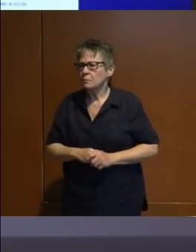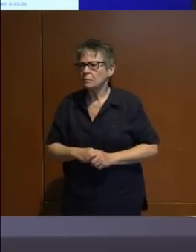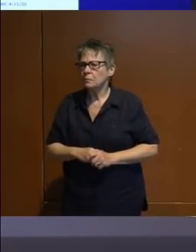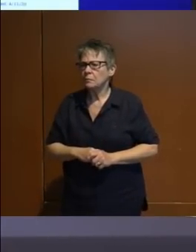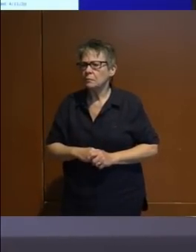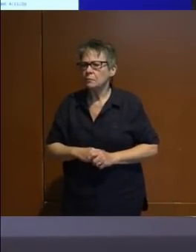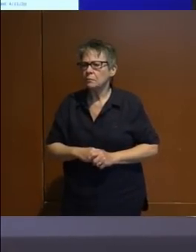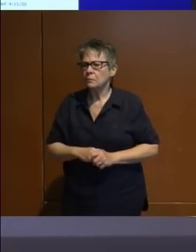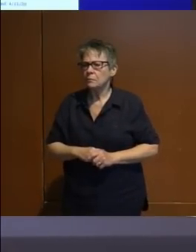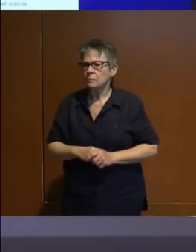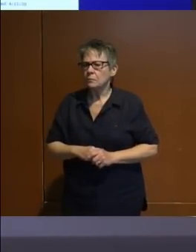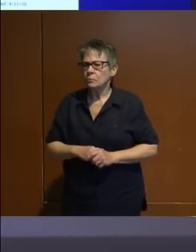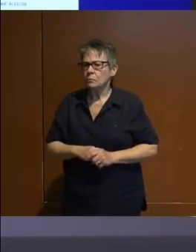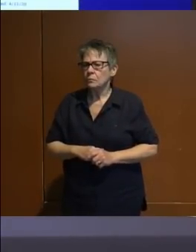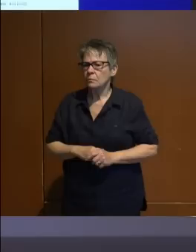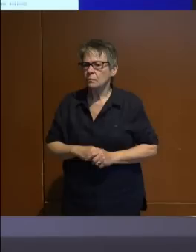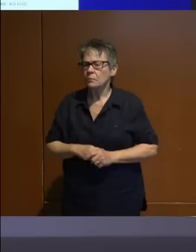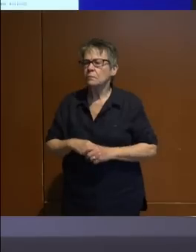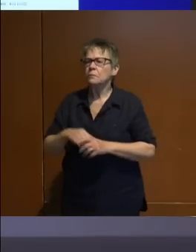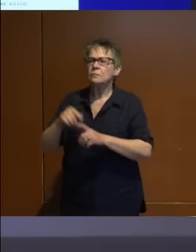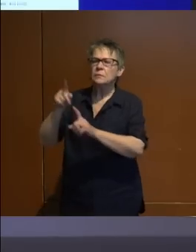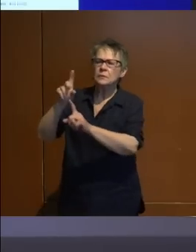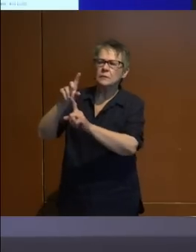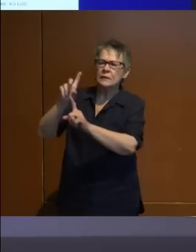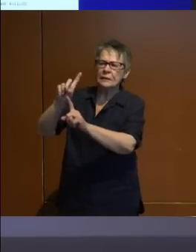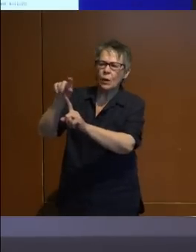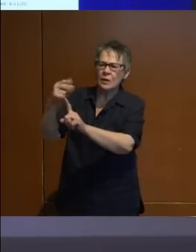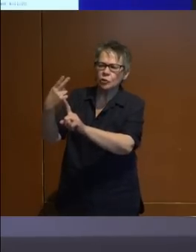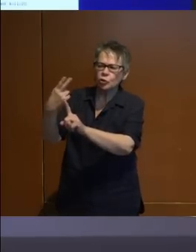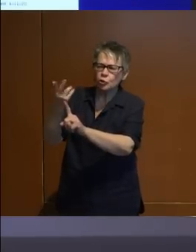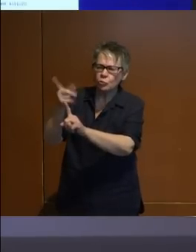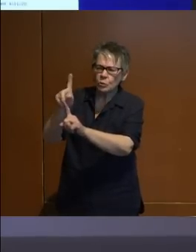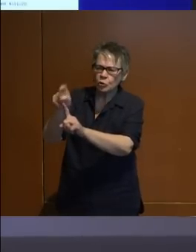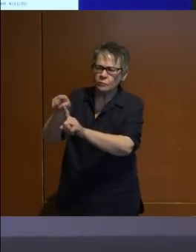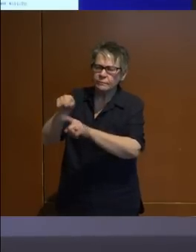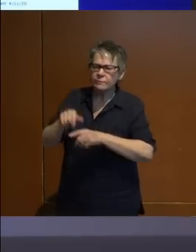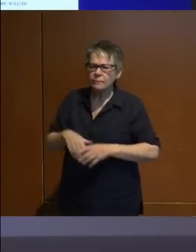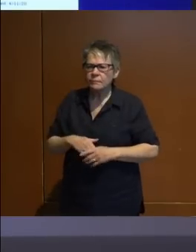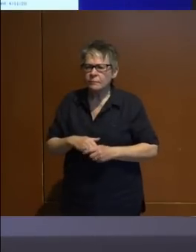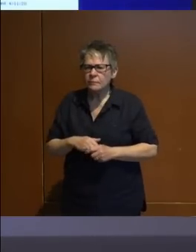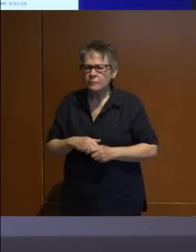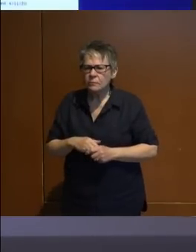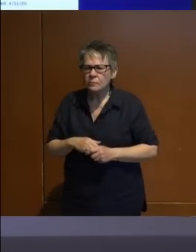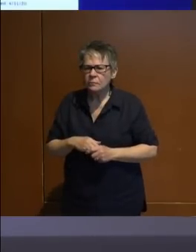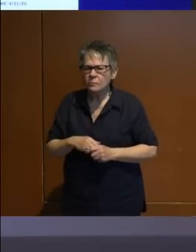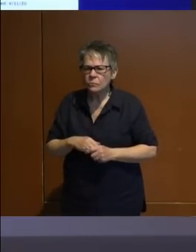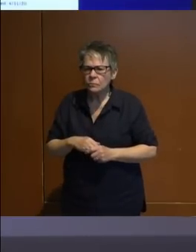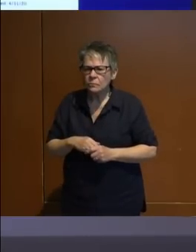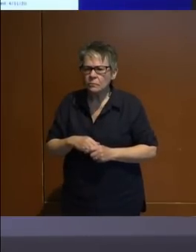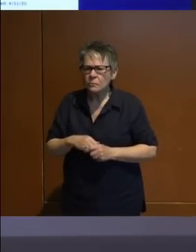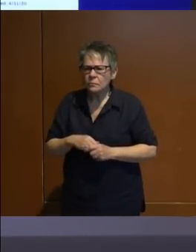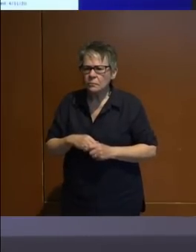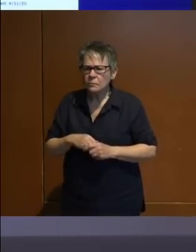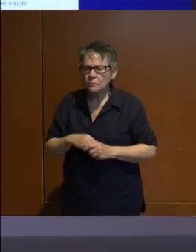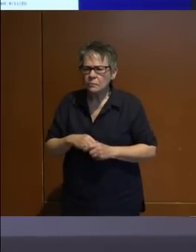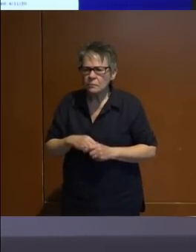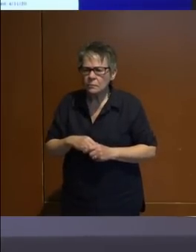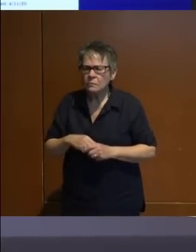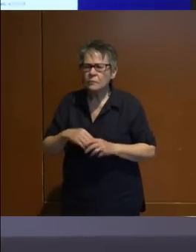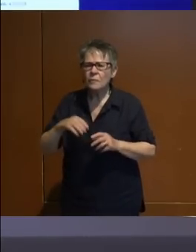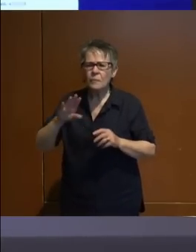For the commissioner, have any hospitals run out of ventilators, and are any close?